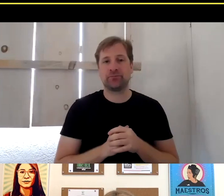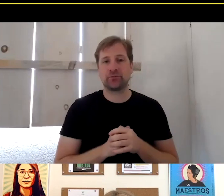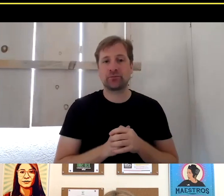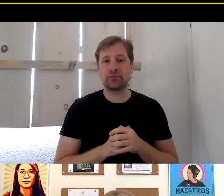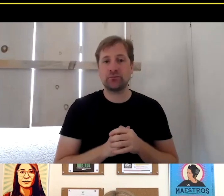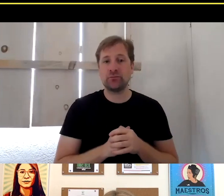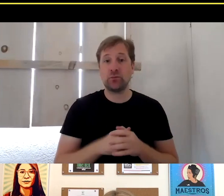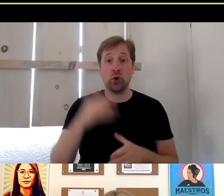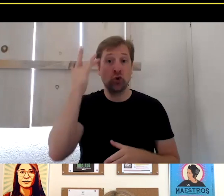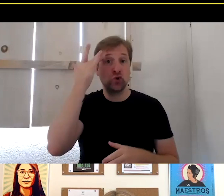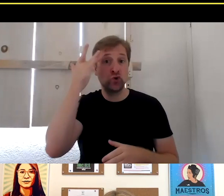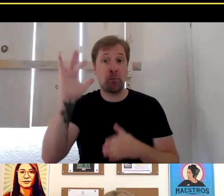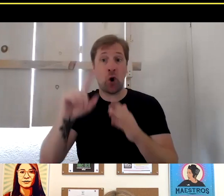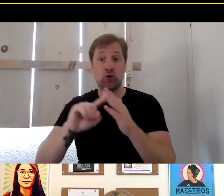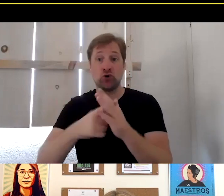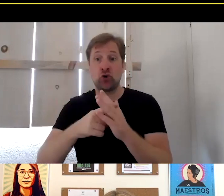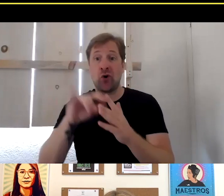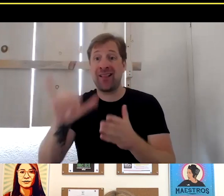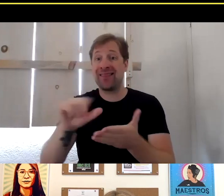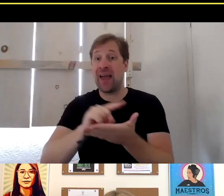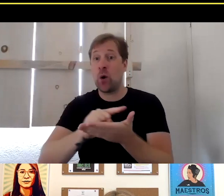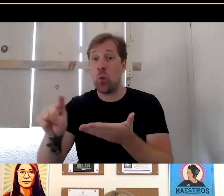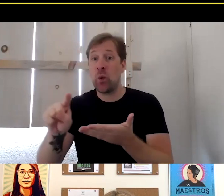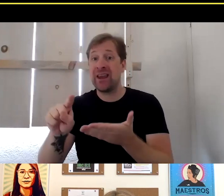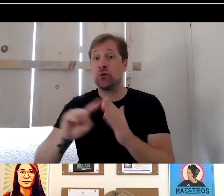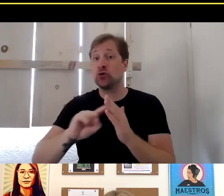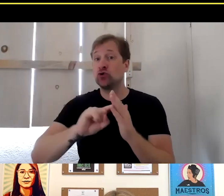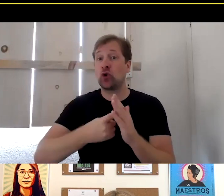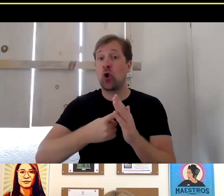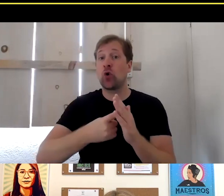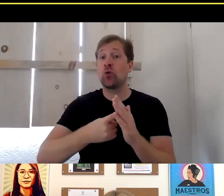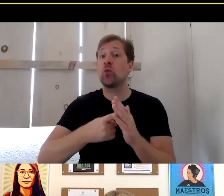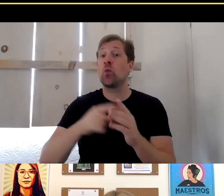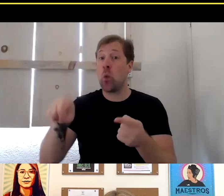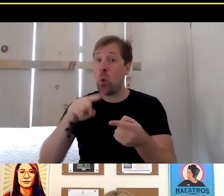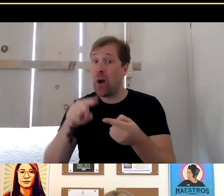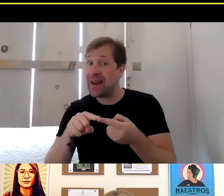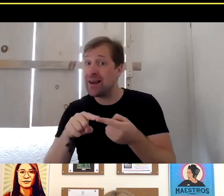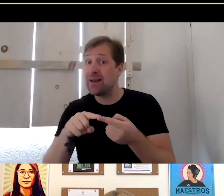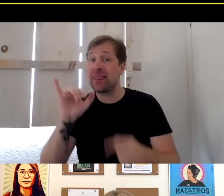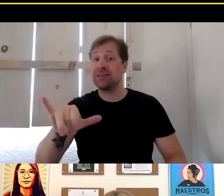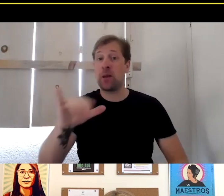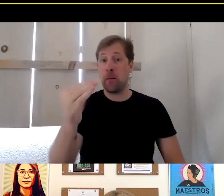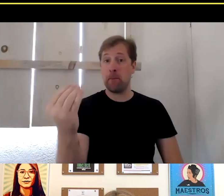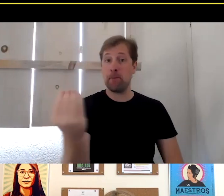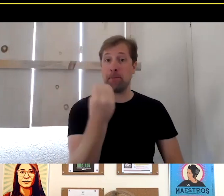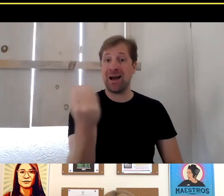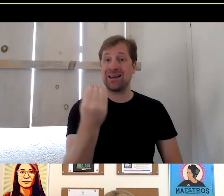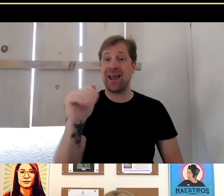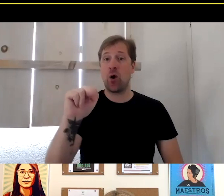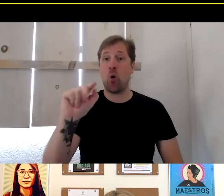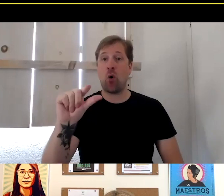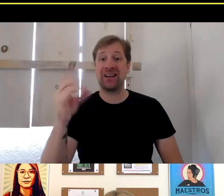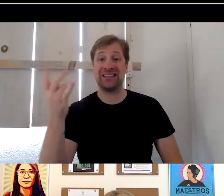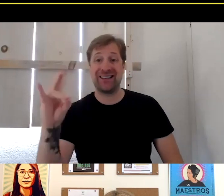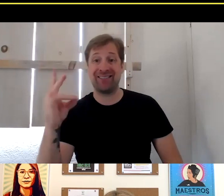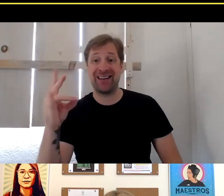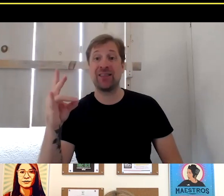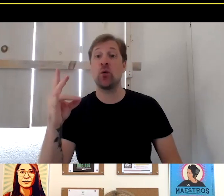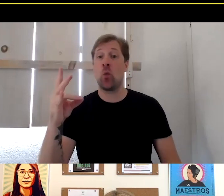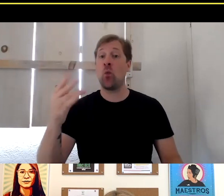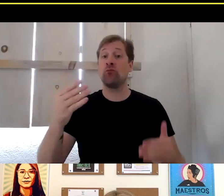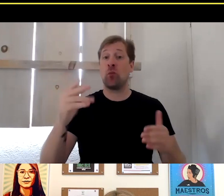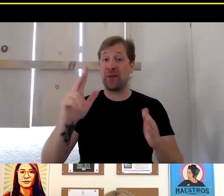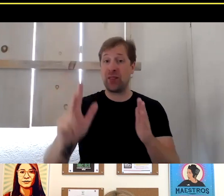The Smart Start week will begin on Monday, August 17th, and there will be 3